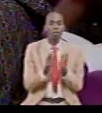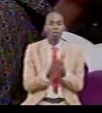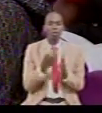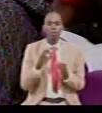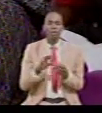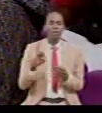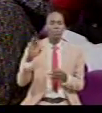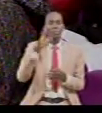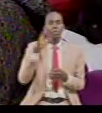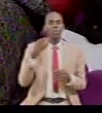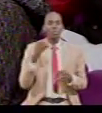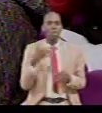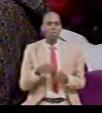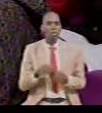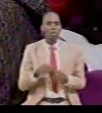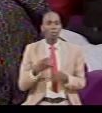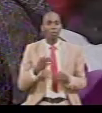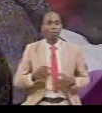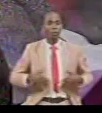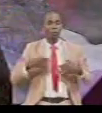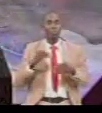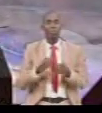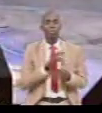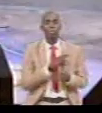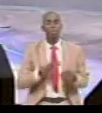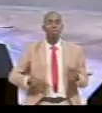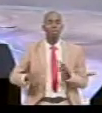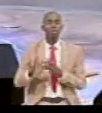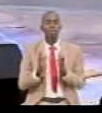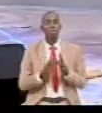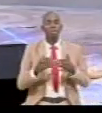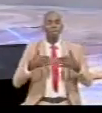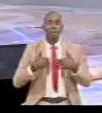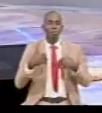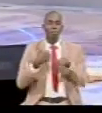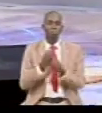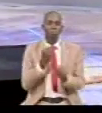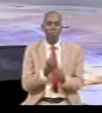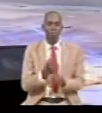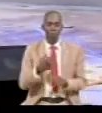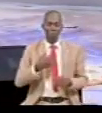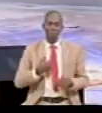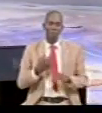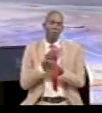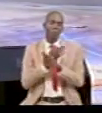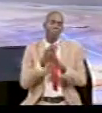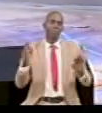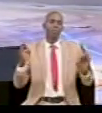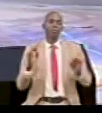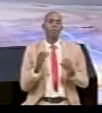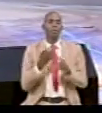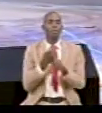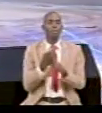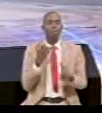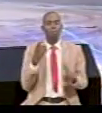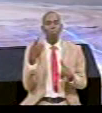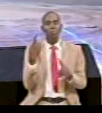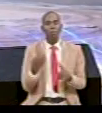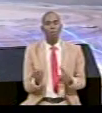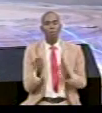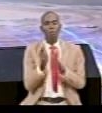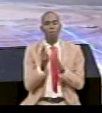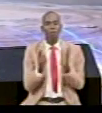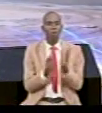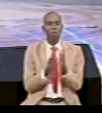life in Christ Jesus, has made me free from the law